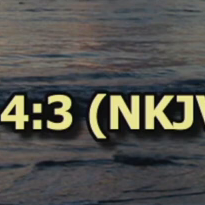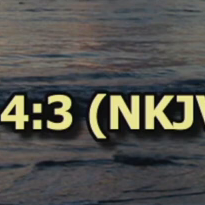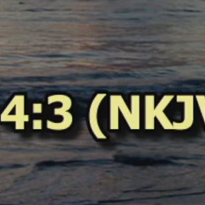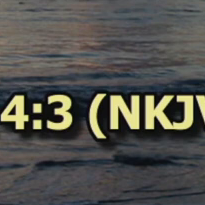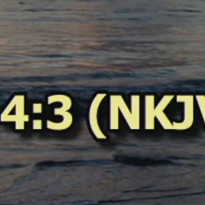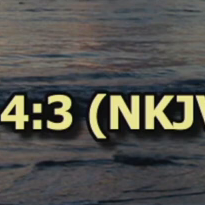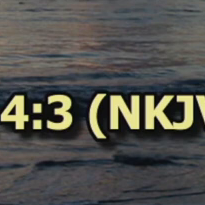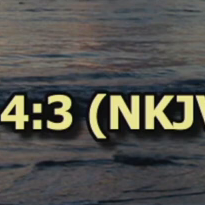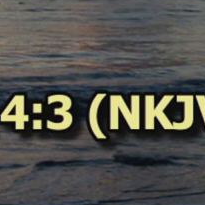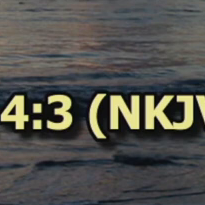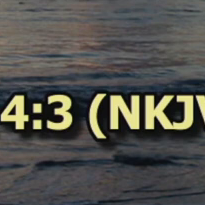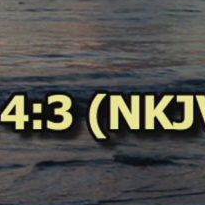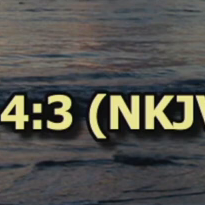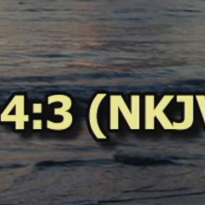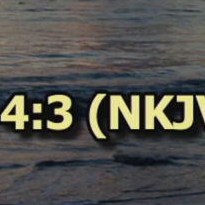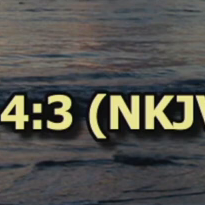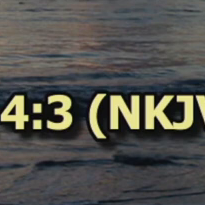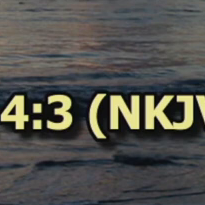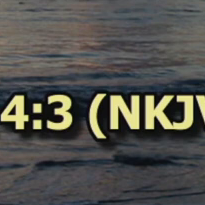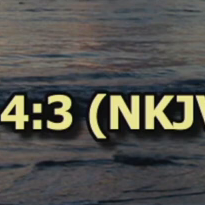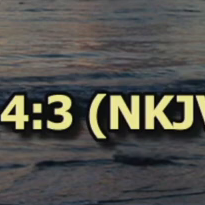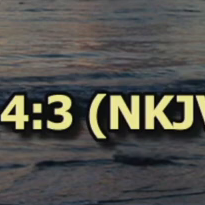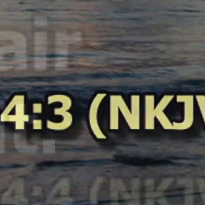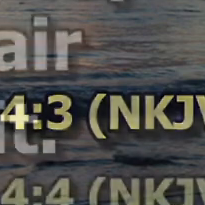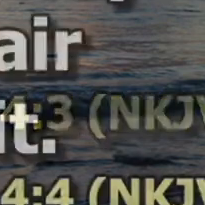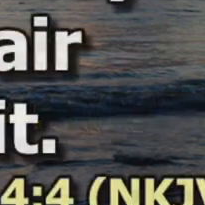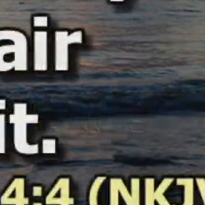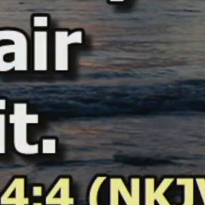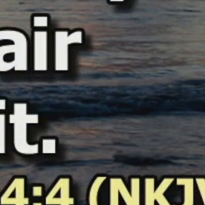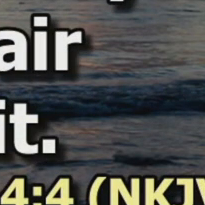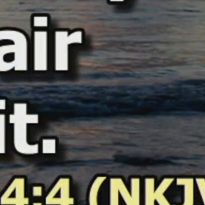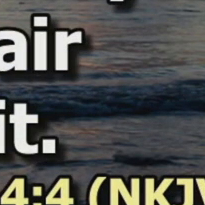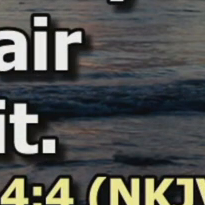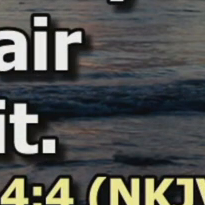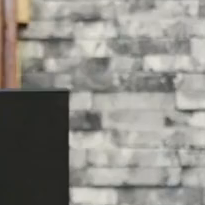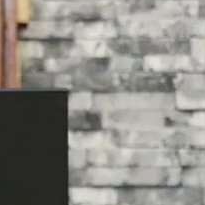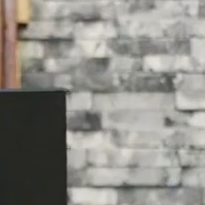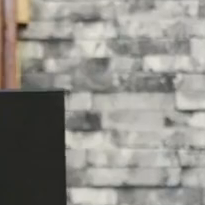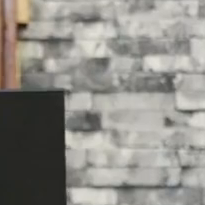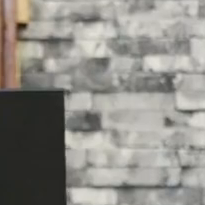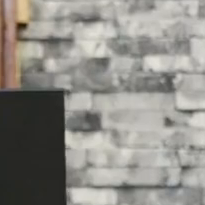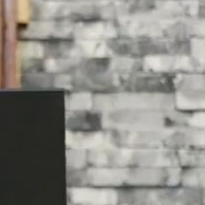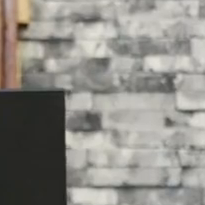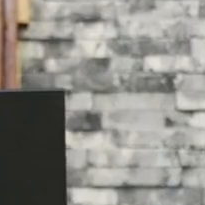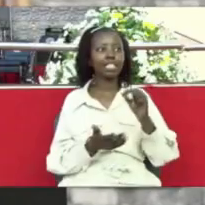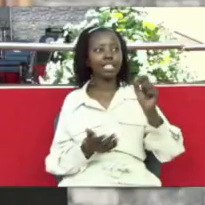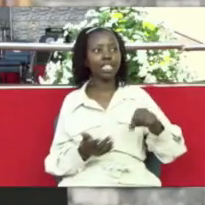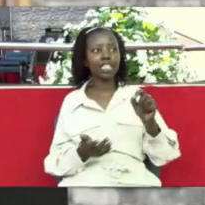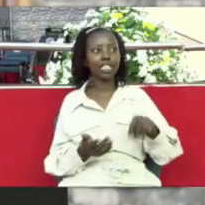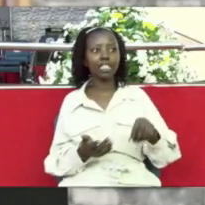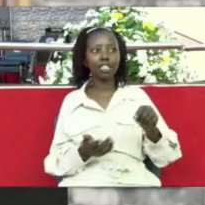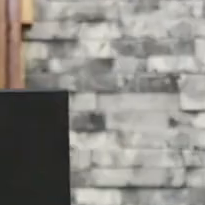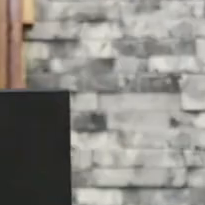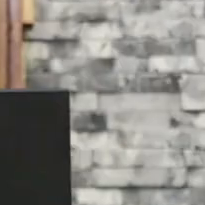Behold, a sower went out to sow, and it happened as he sowed that some of the seed fell on the